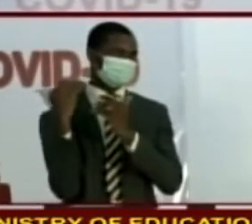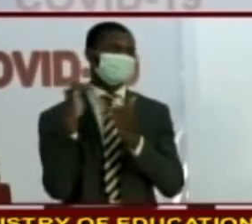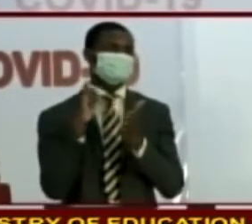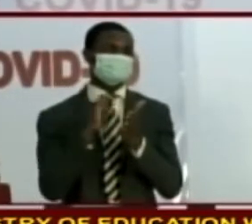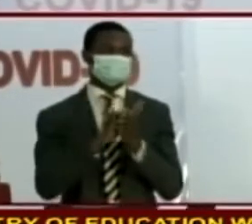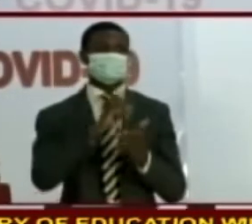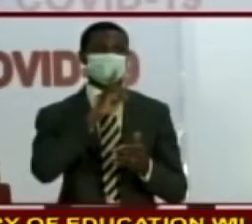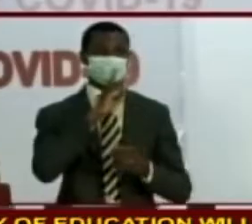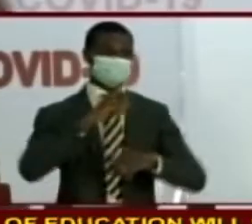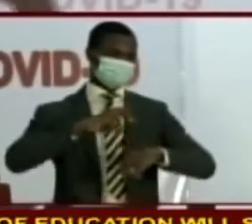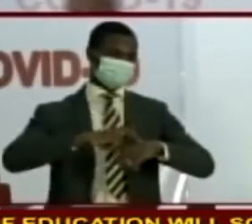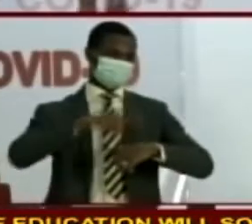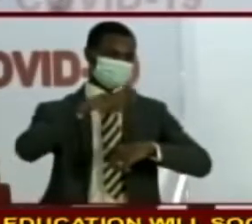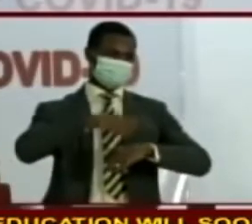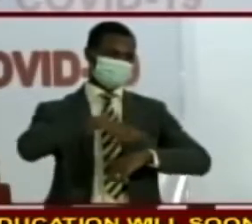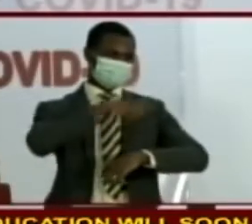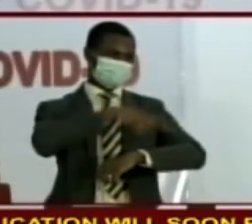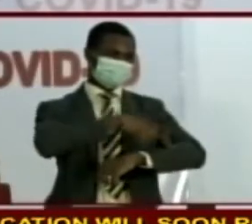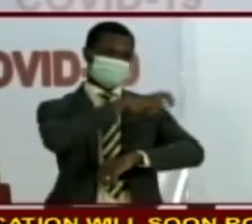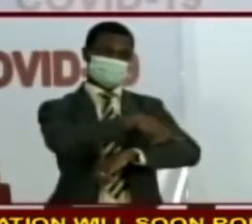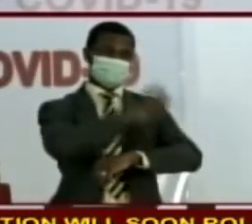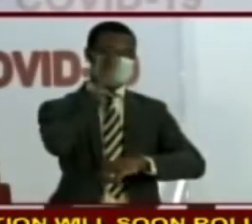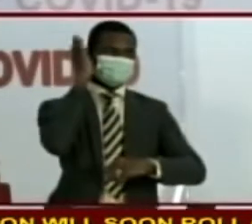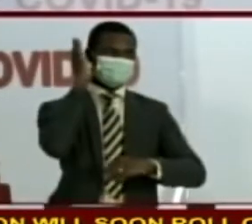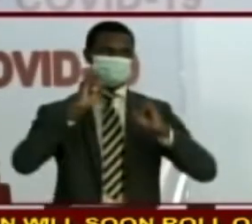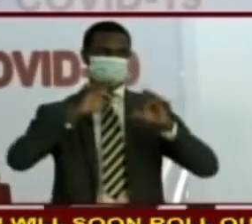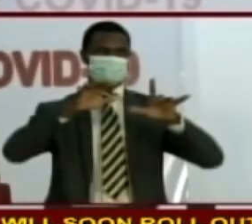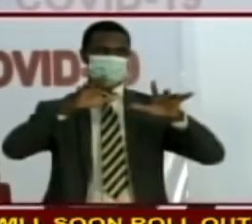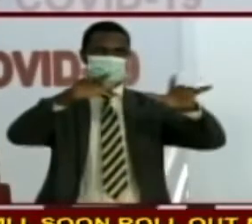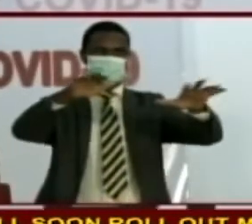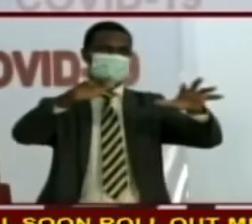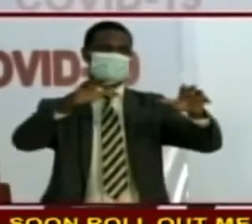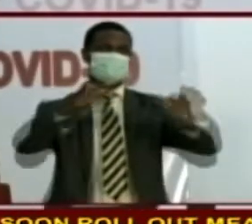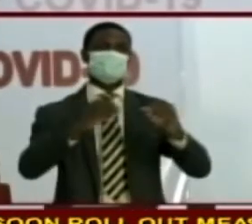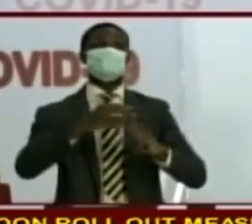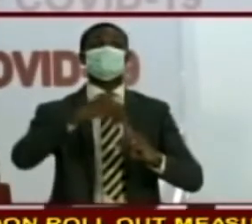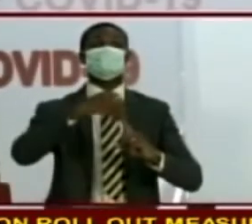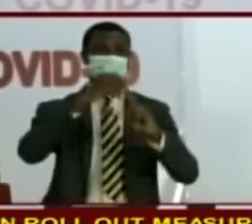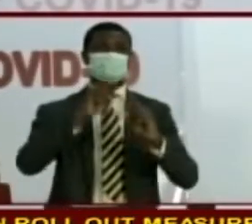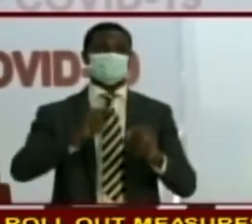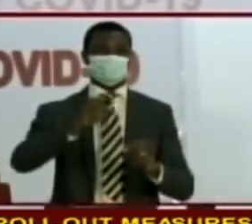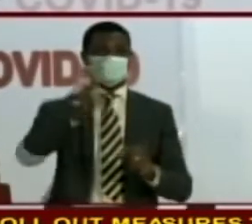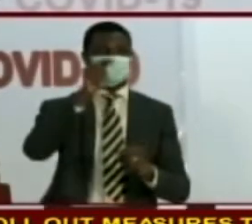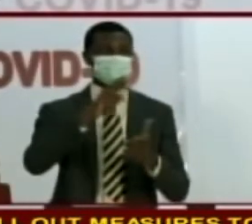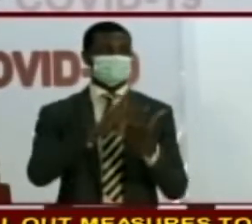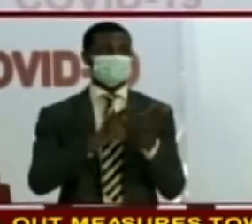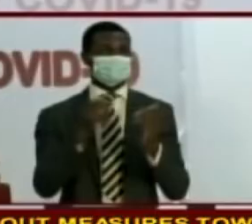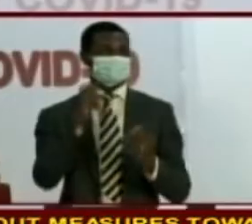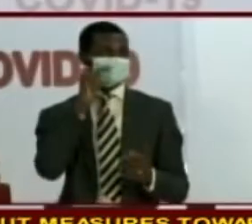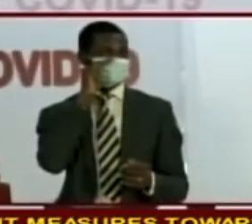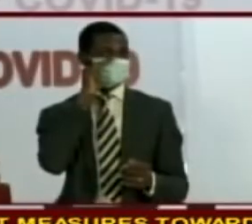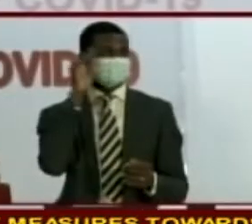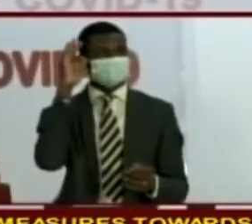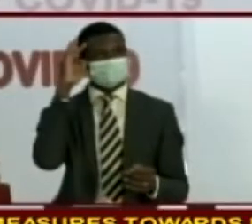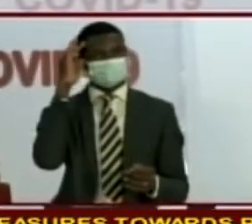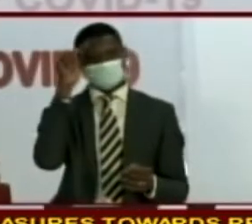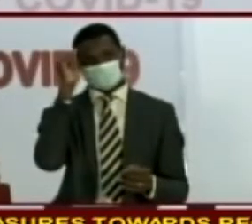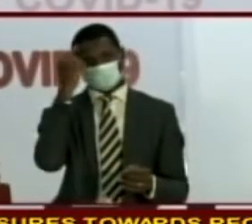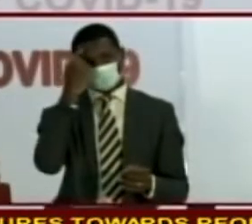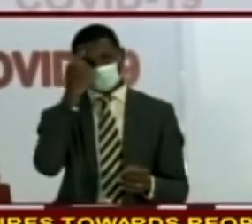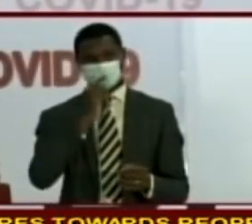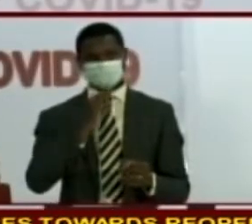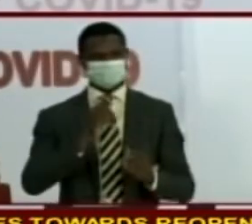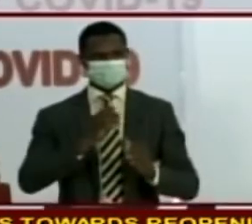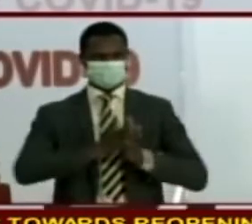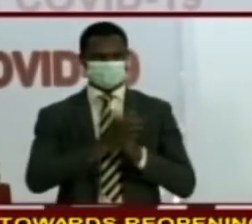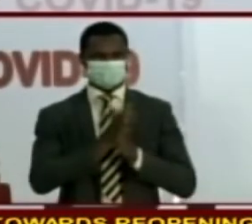of locusts, particularly in the northern part of the country. And the federal government was proactive. On the 11th